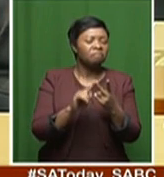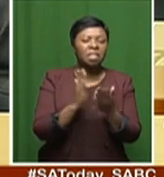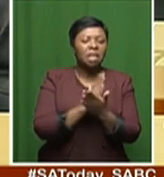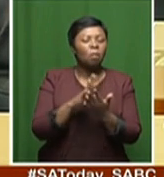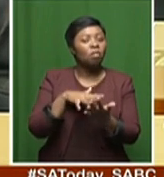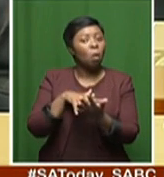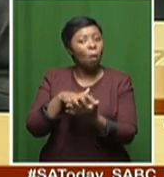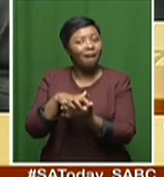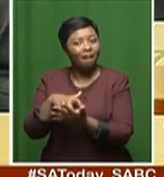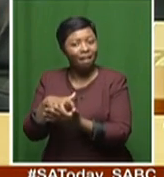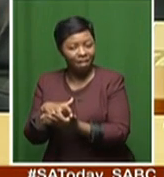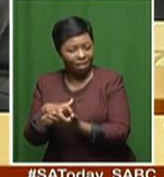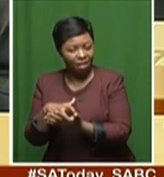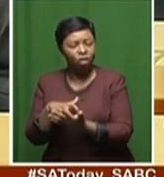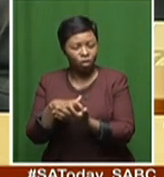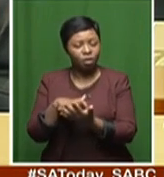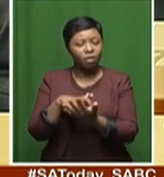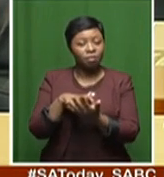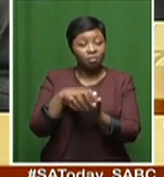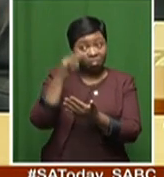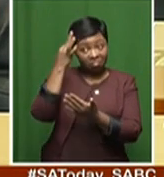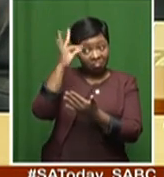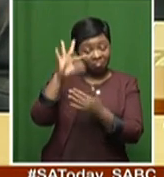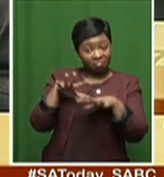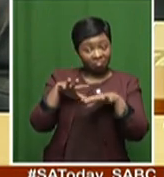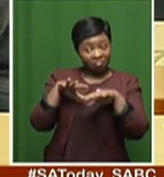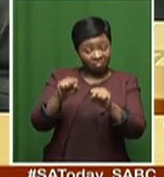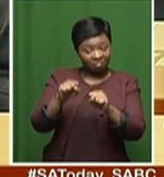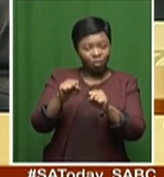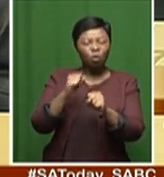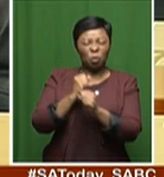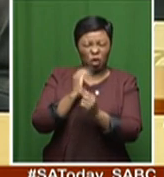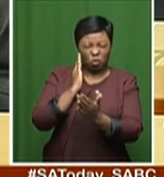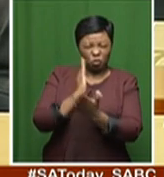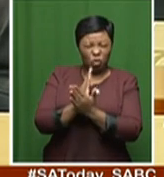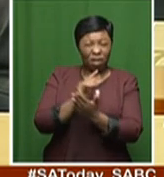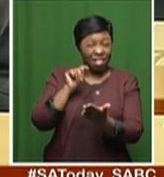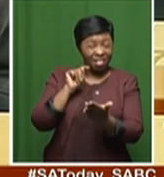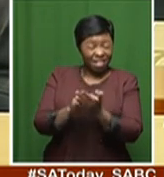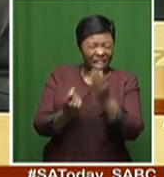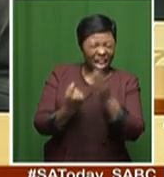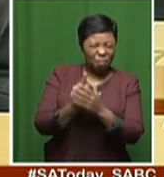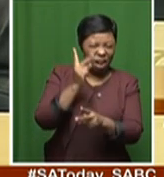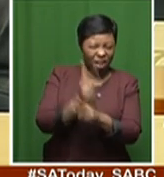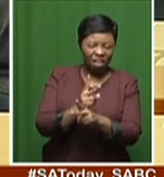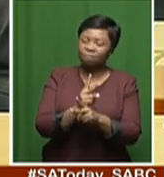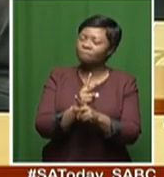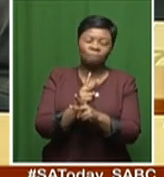itself, so that we ensure that it never ever happens again, and how we are addressing